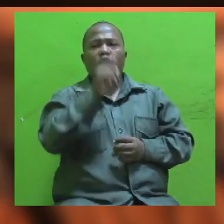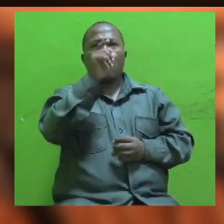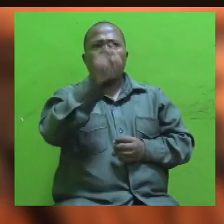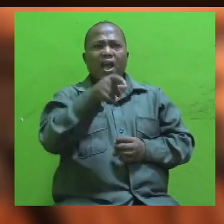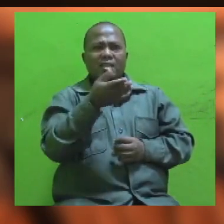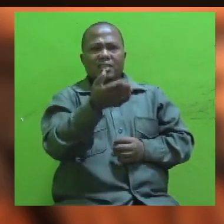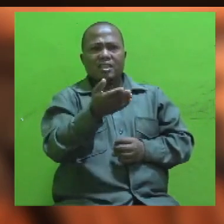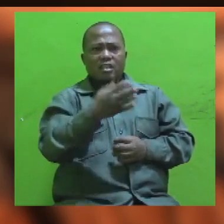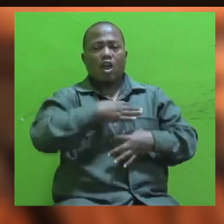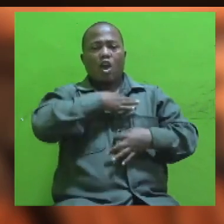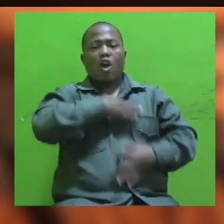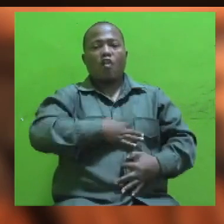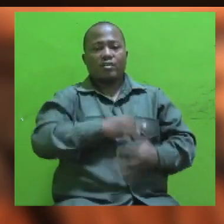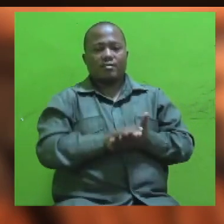supervises